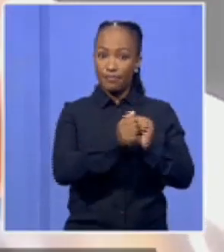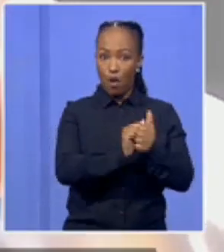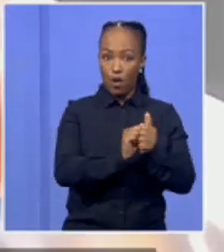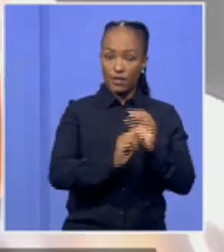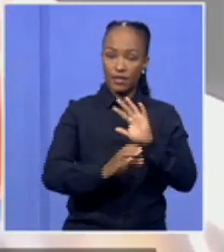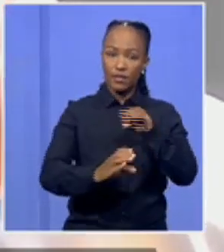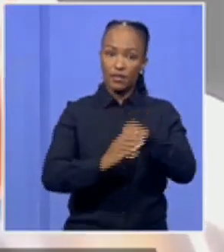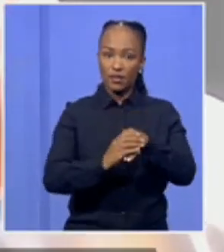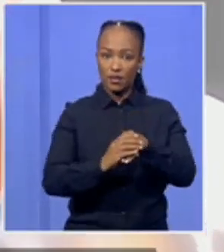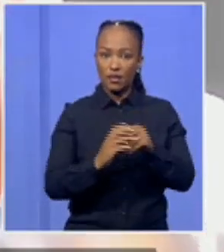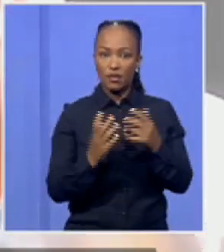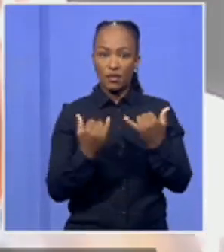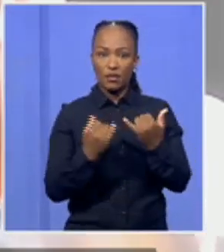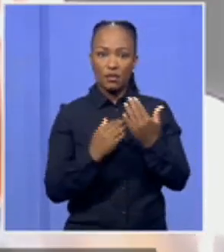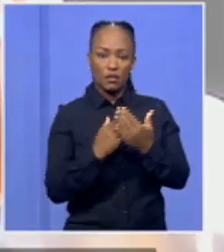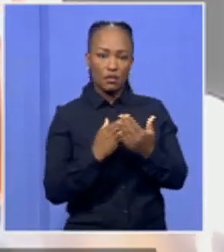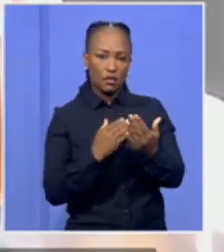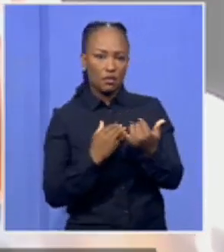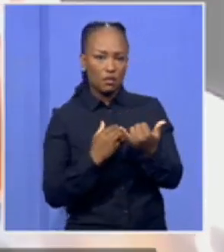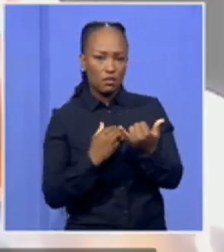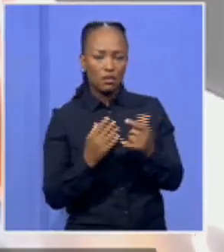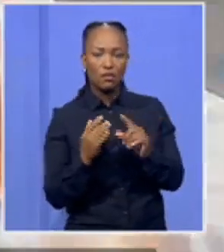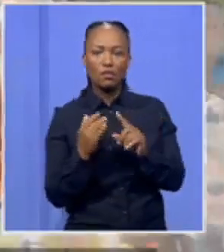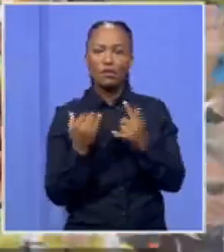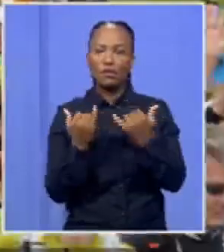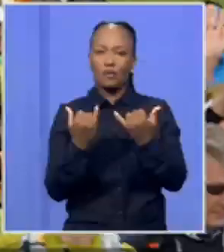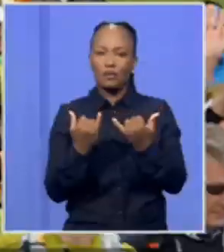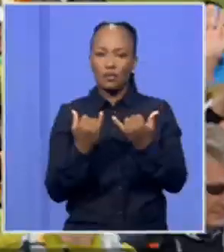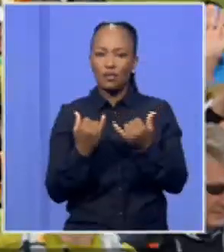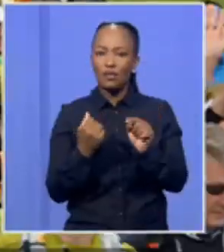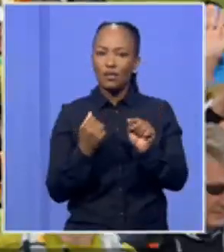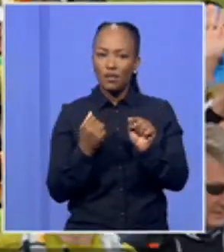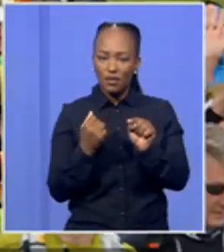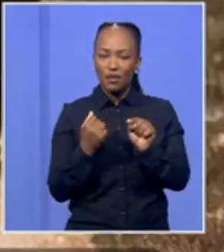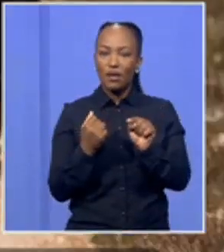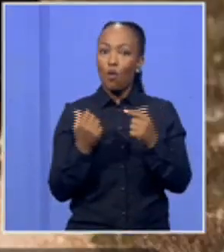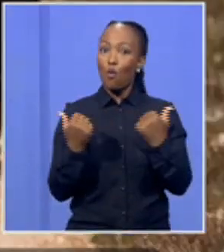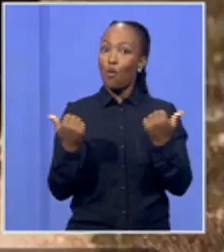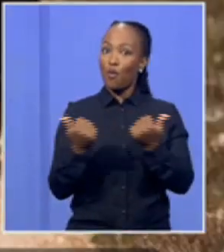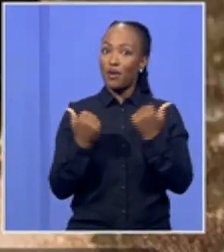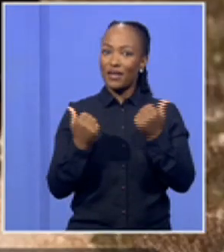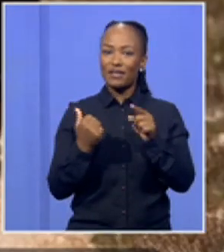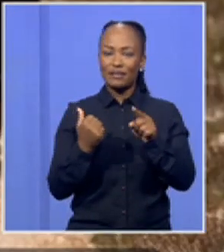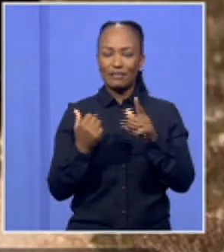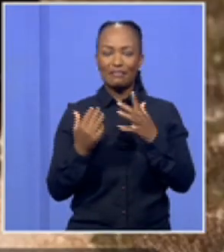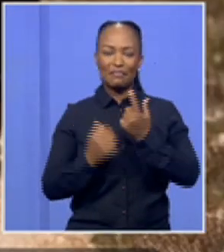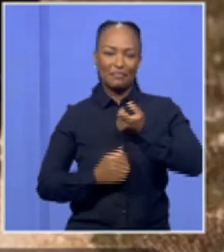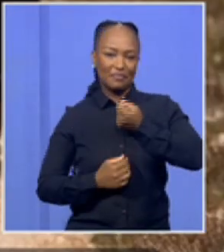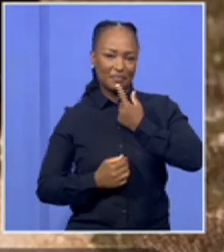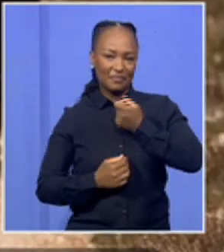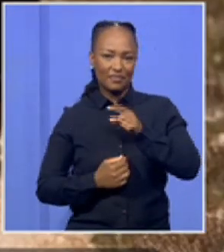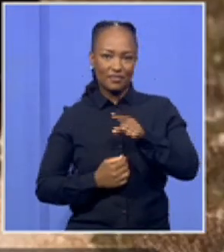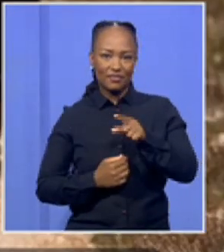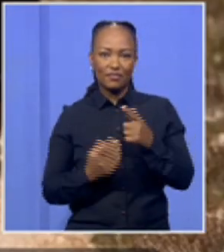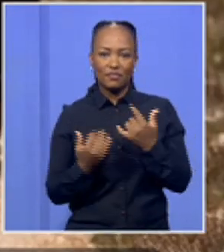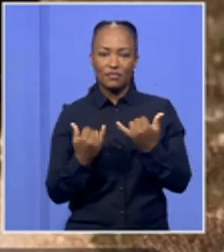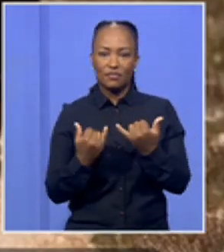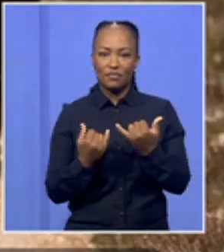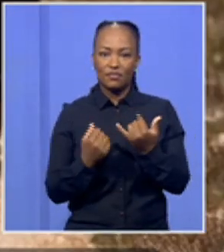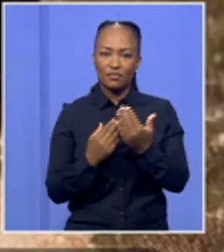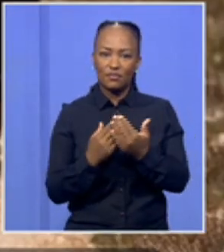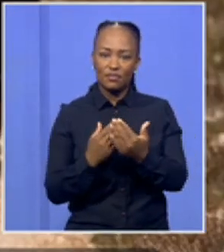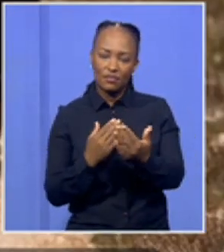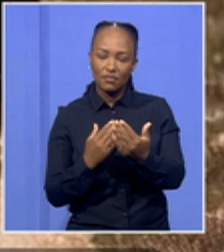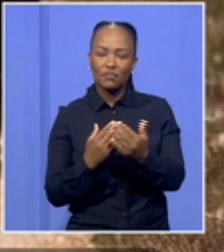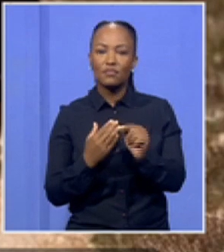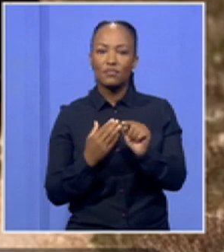diet to get enough of calcium and magnesium, or have already taken some supplements. But if they have not, they could already start also